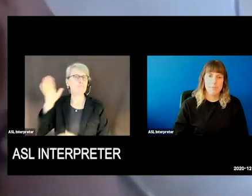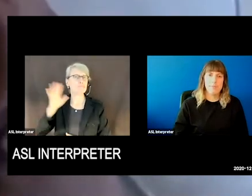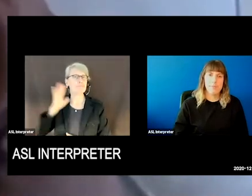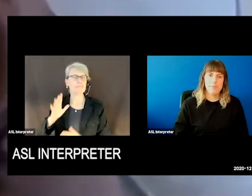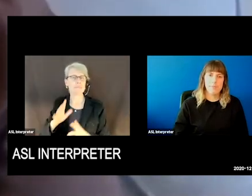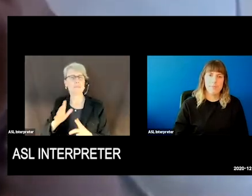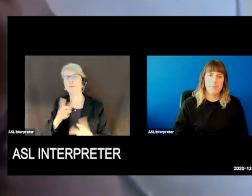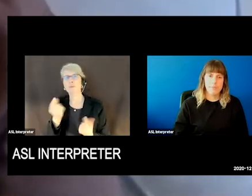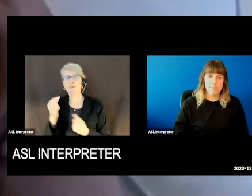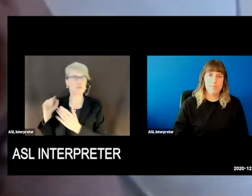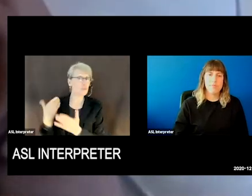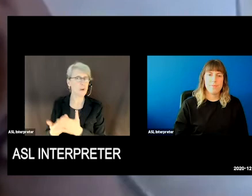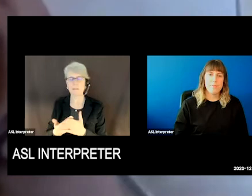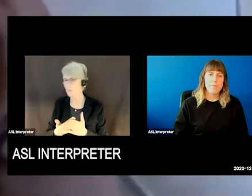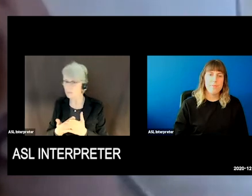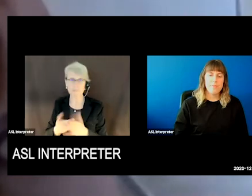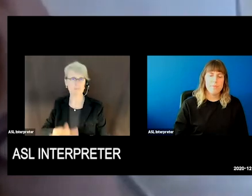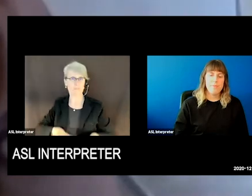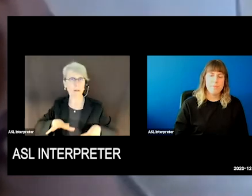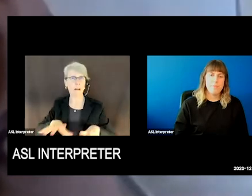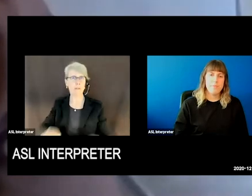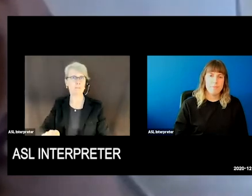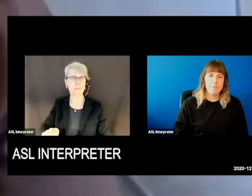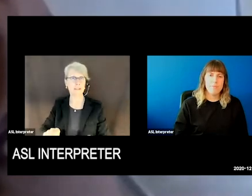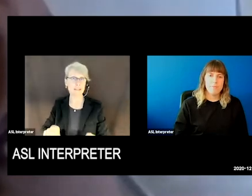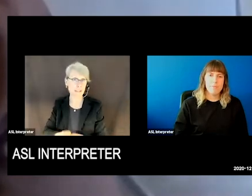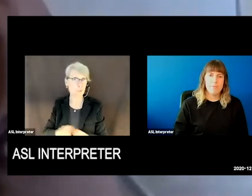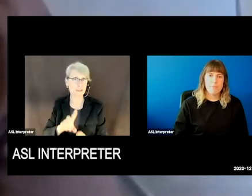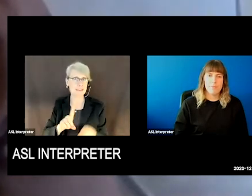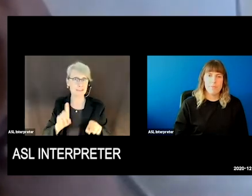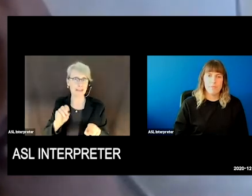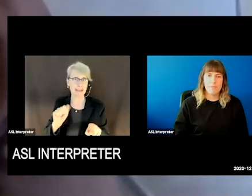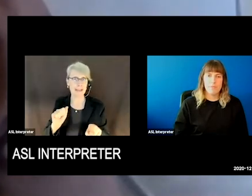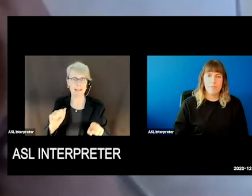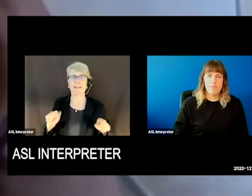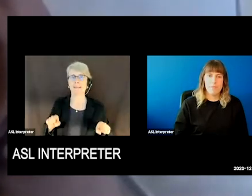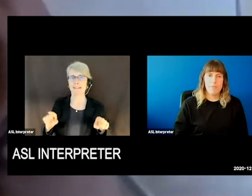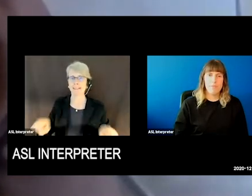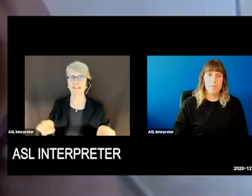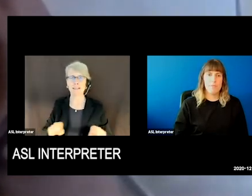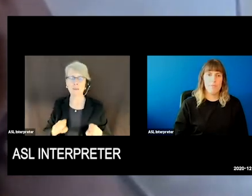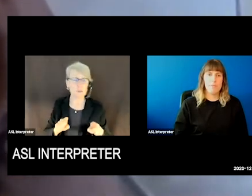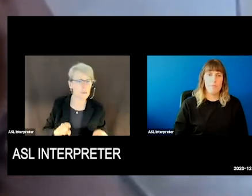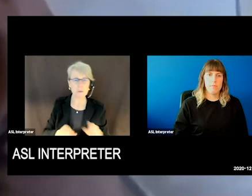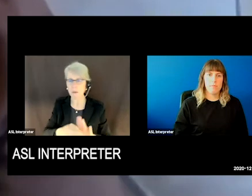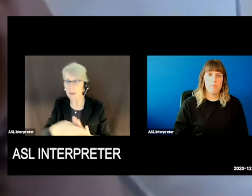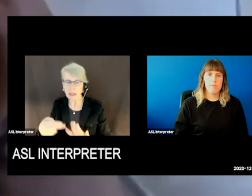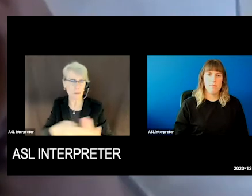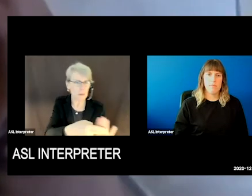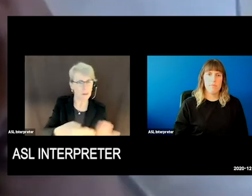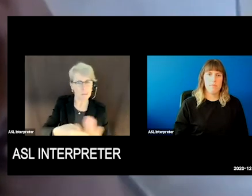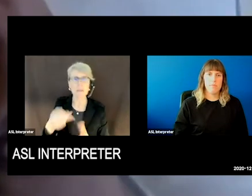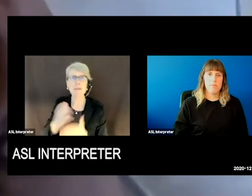conquer by compartmentalizing disabilities into certain branches and labels and brands, and some are